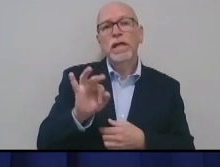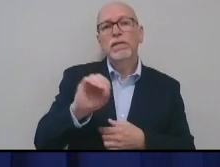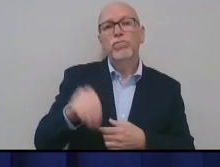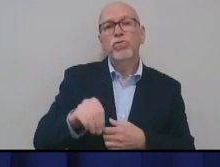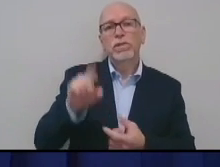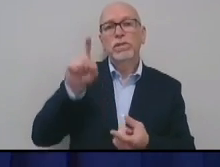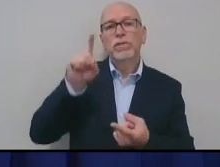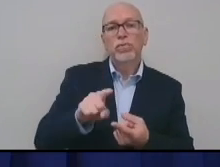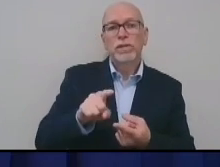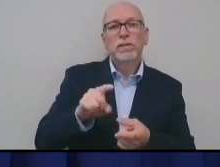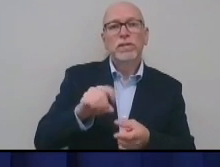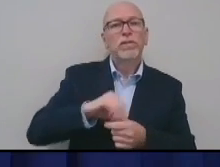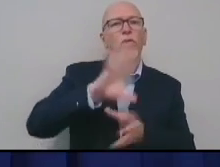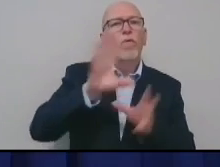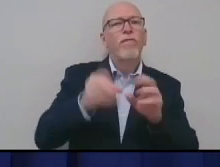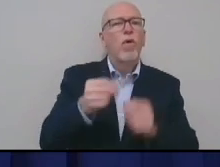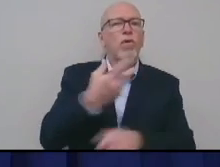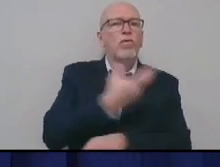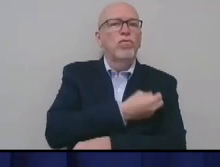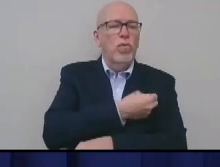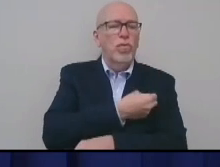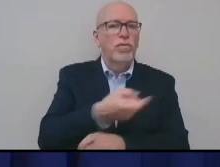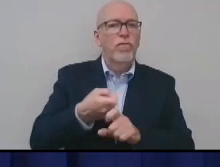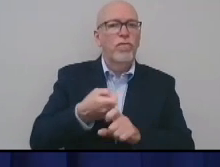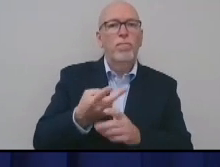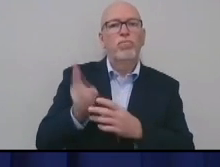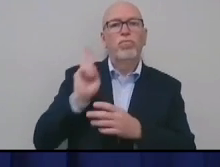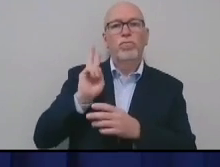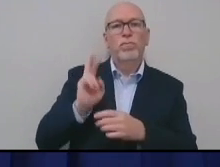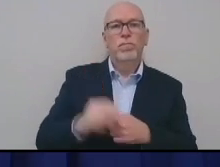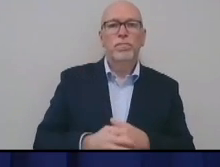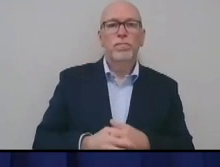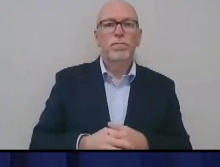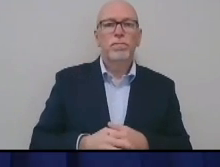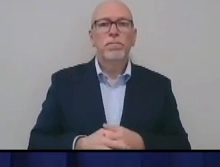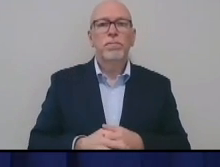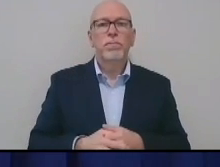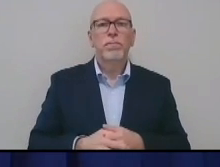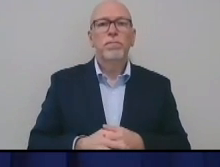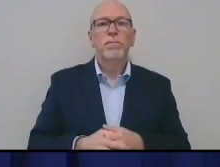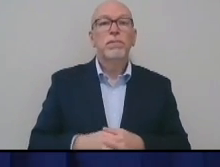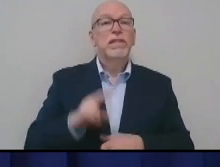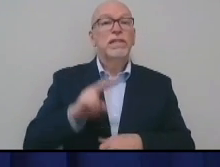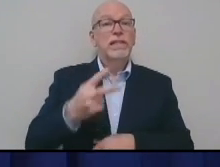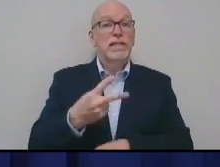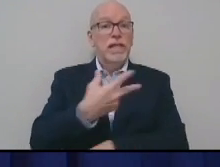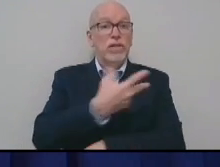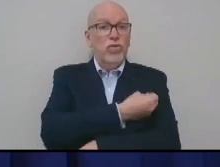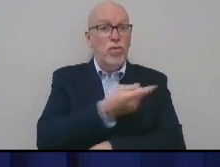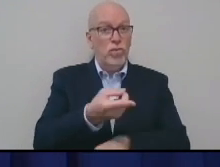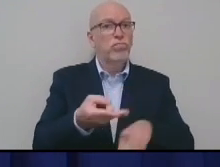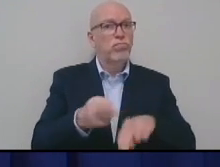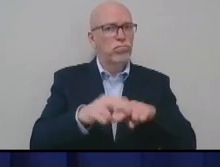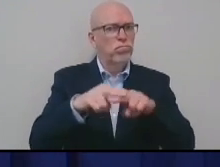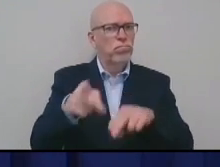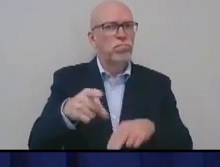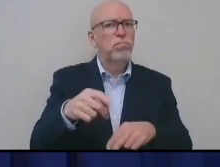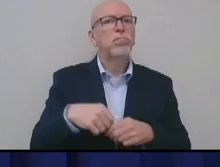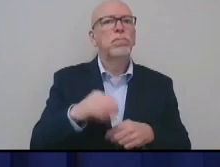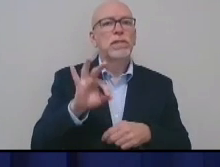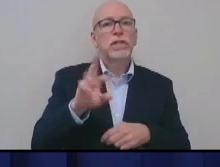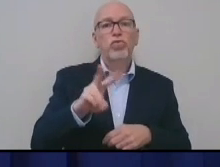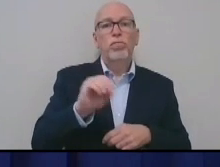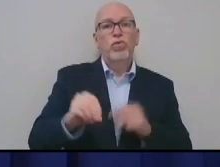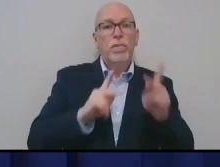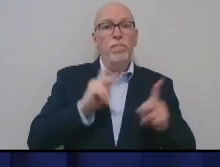in overall doses administered from the previous week. But second doses uptake remain high, with about 92% of people